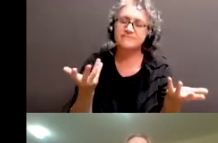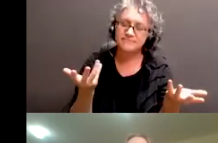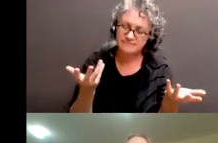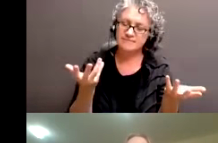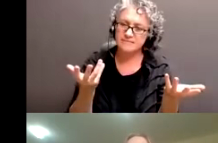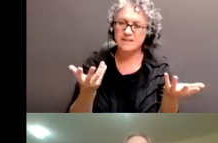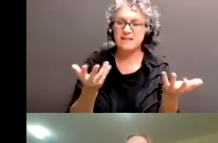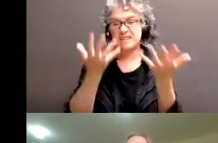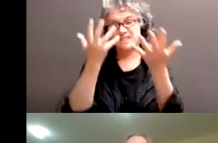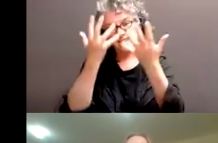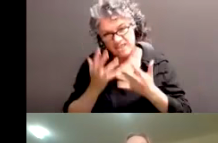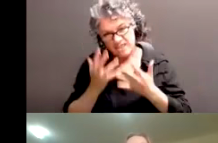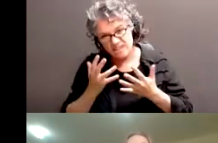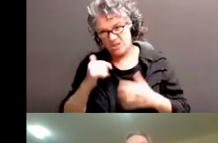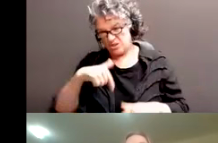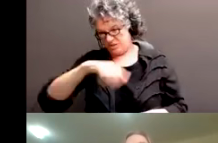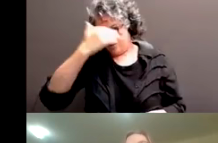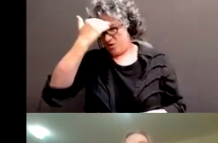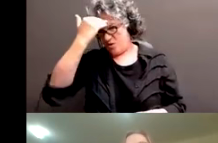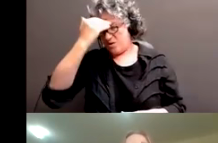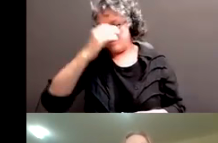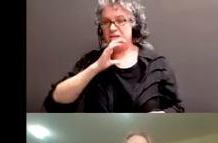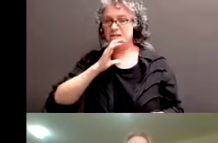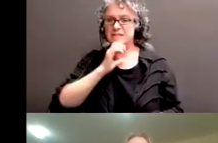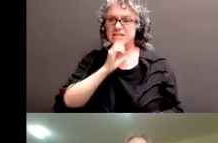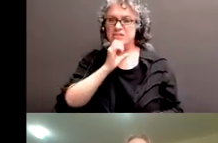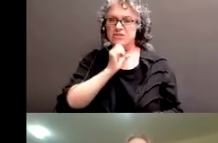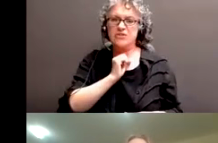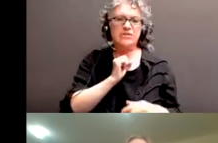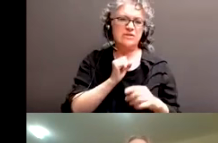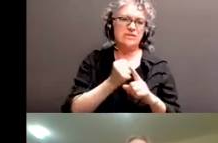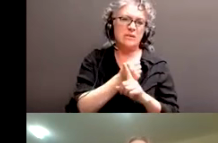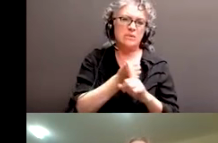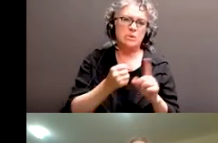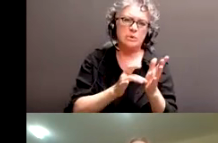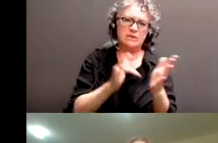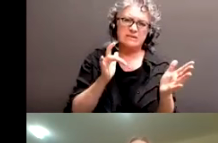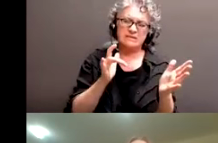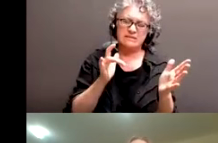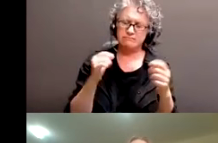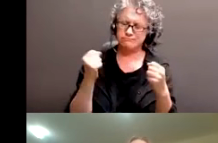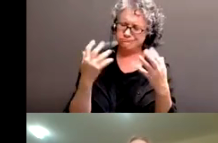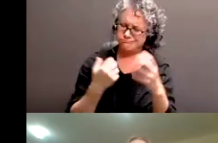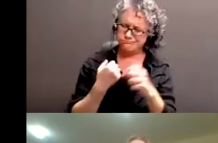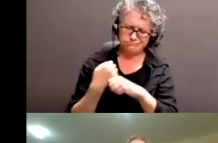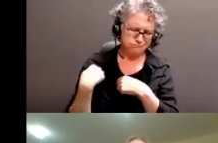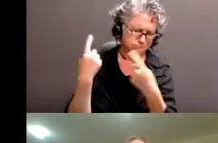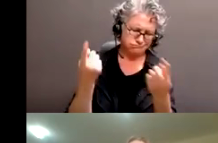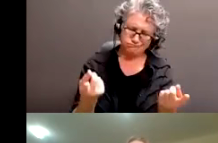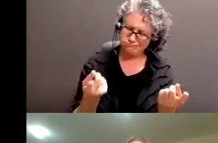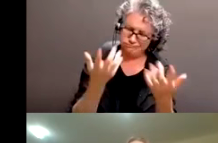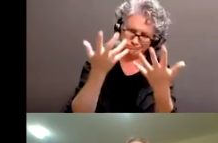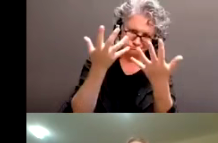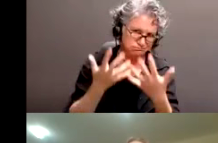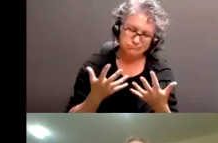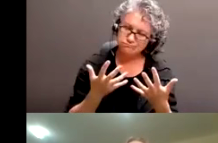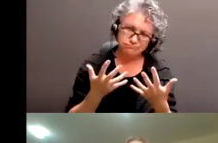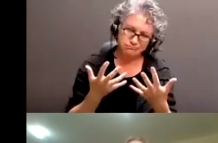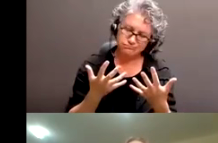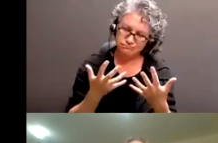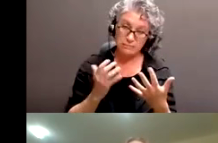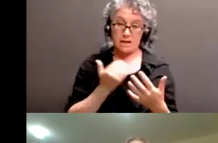abuse has occurred for many, many years. And we've been working for and doing the work that